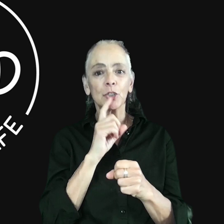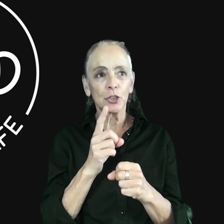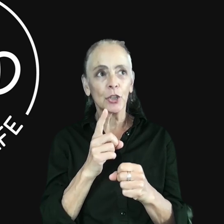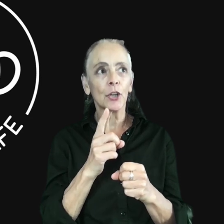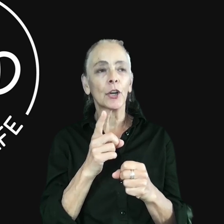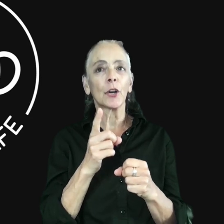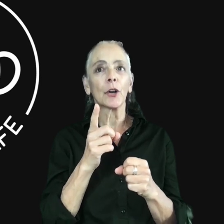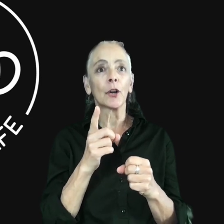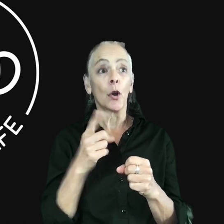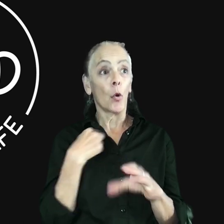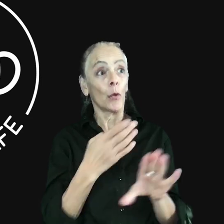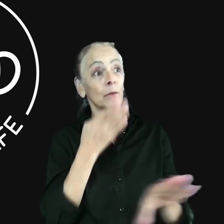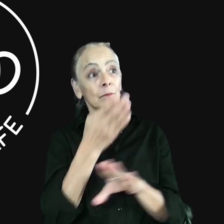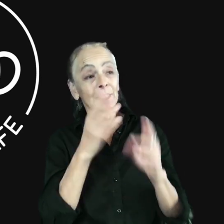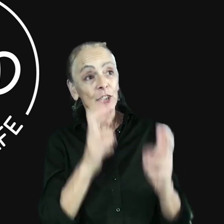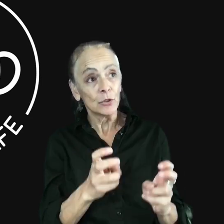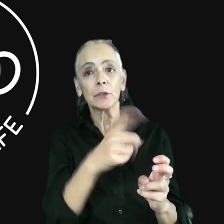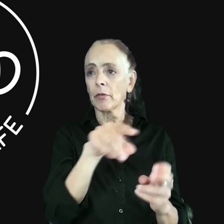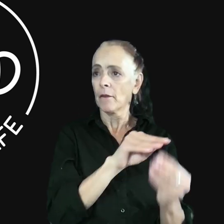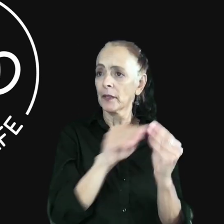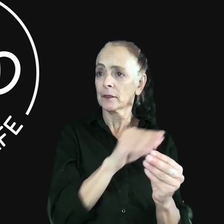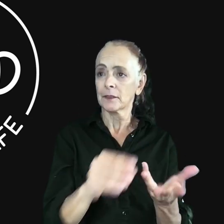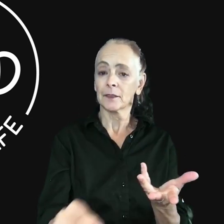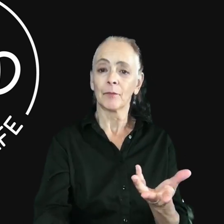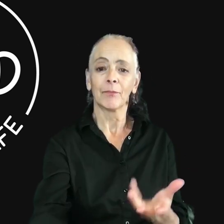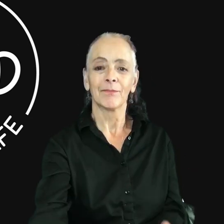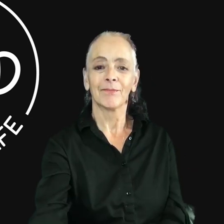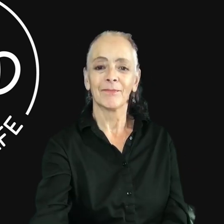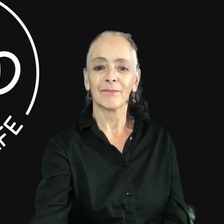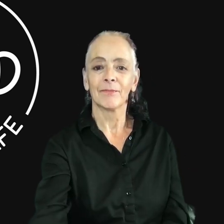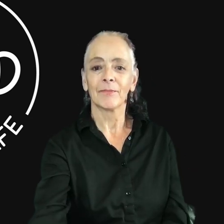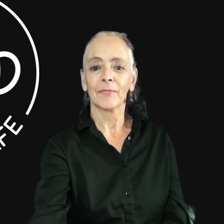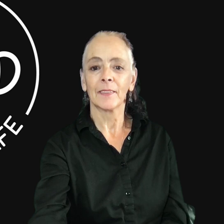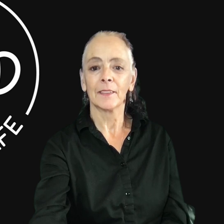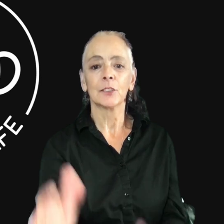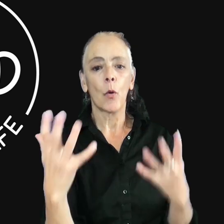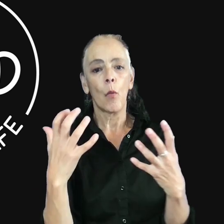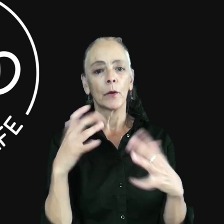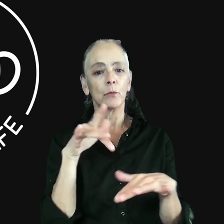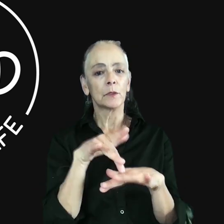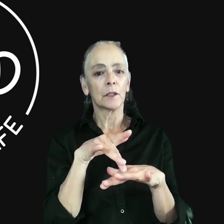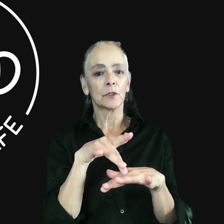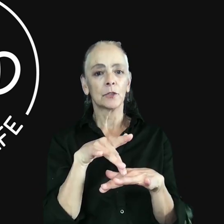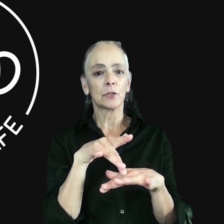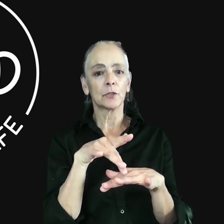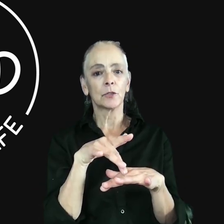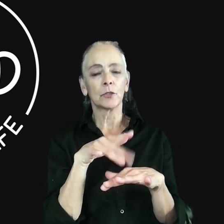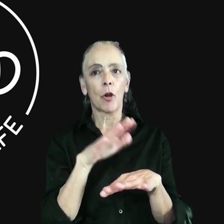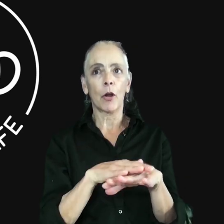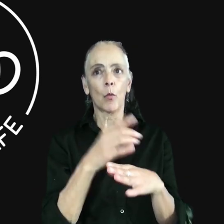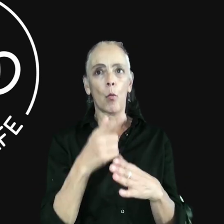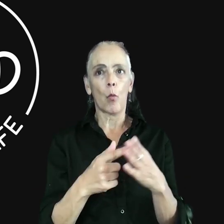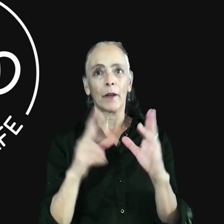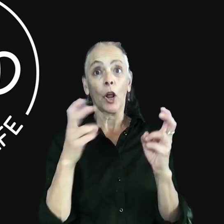fixed upon when we're bringing up issues so i want to touch a little bit on then what does good look